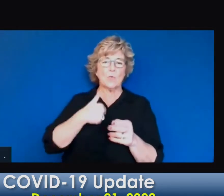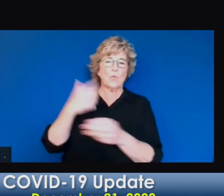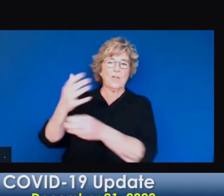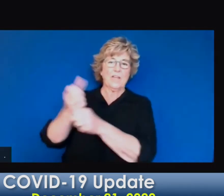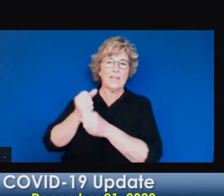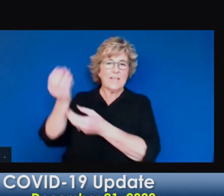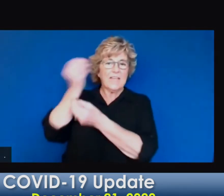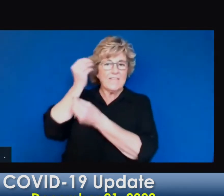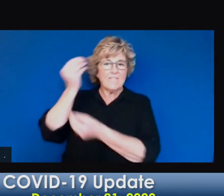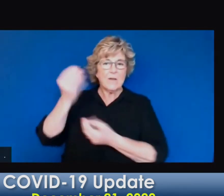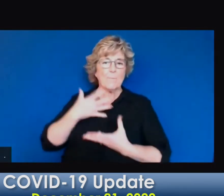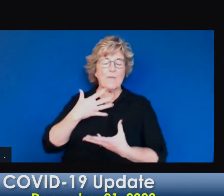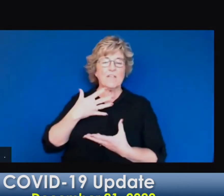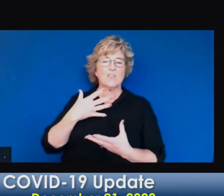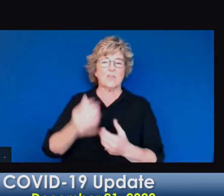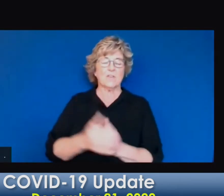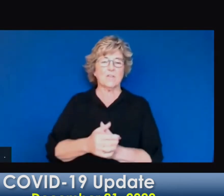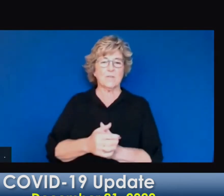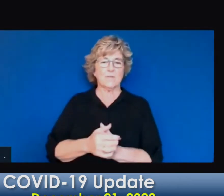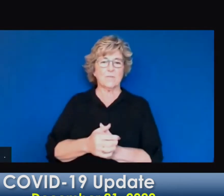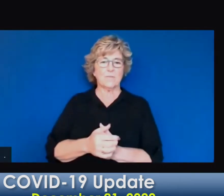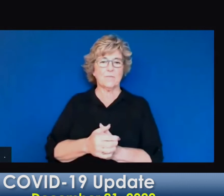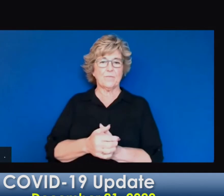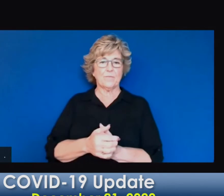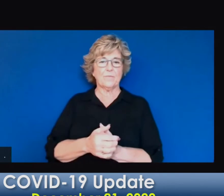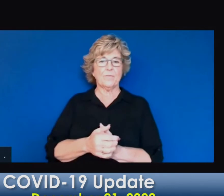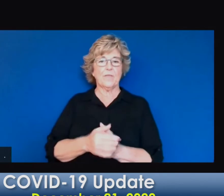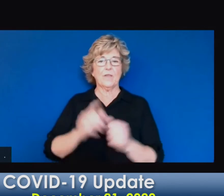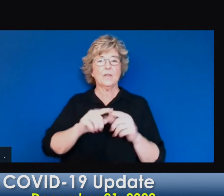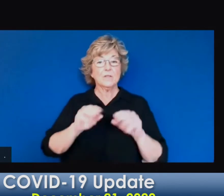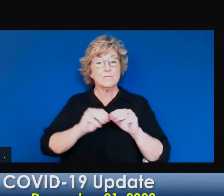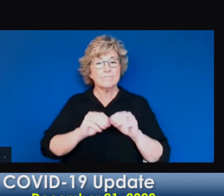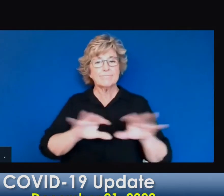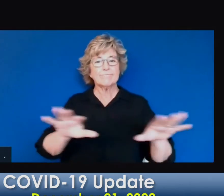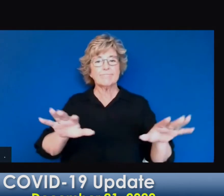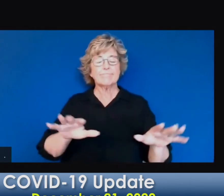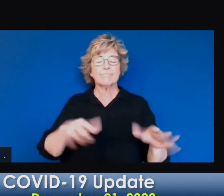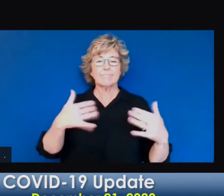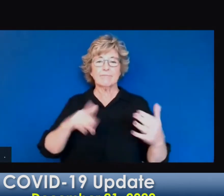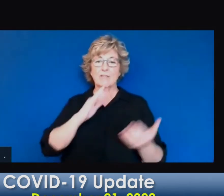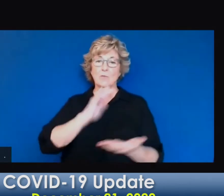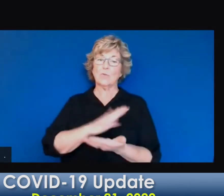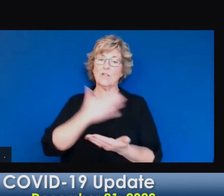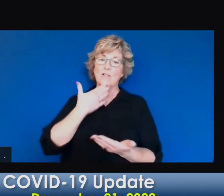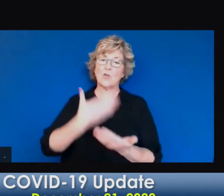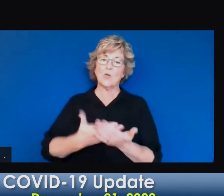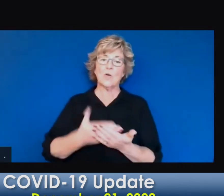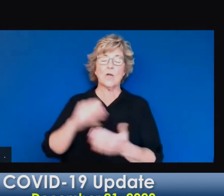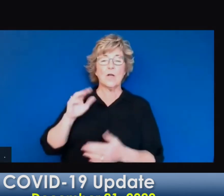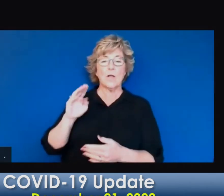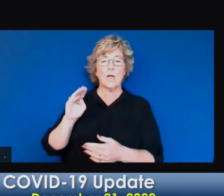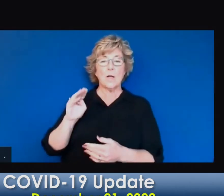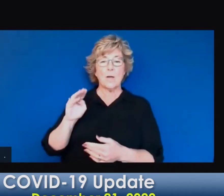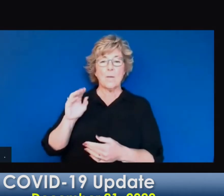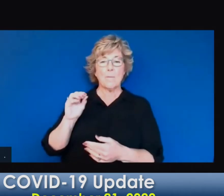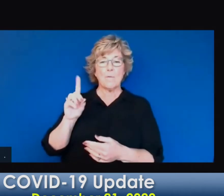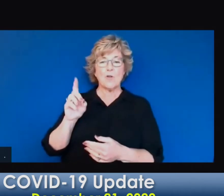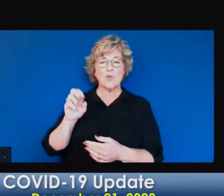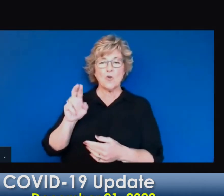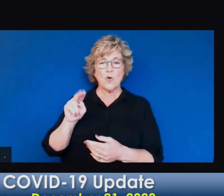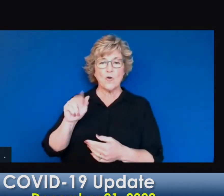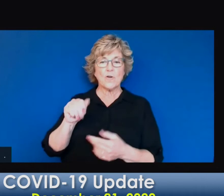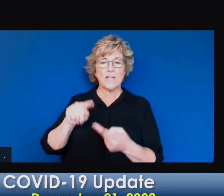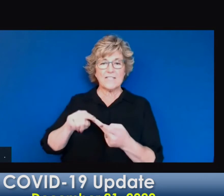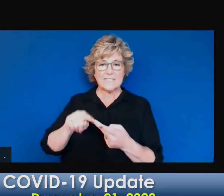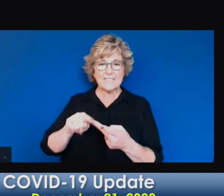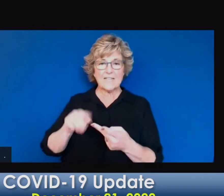terms of the real-time distribution of the vaccines, but encouraging to see now Moderna vaccine, not just the Pfizer vaccine,